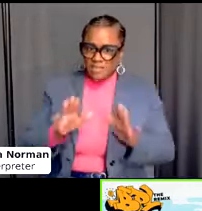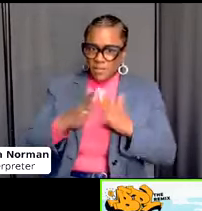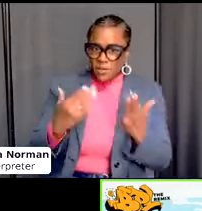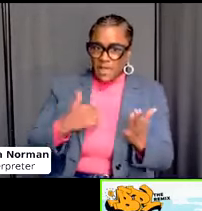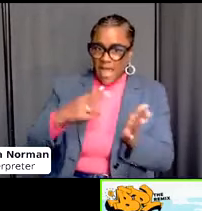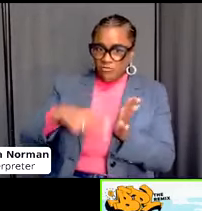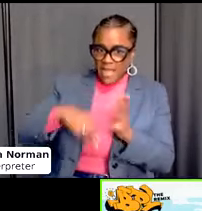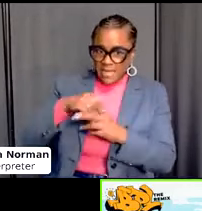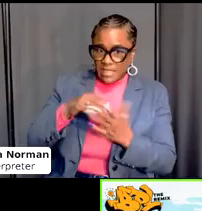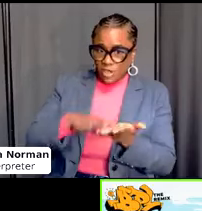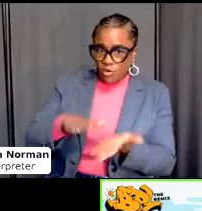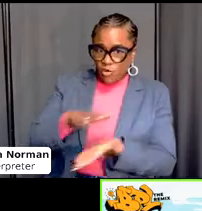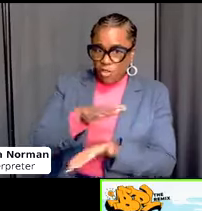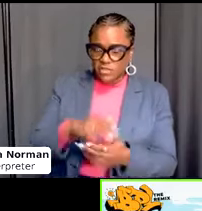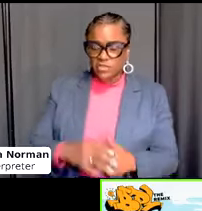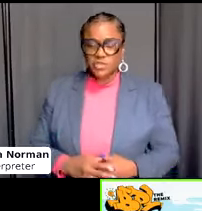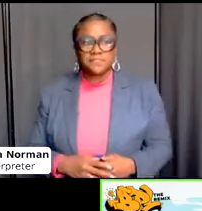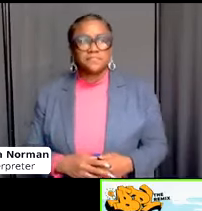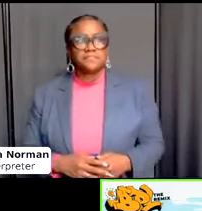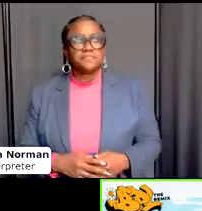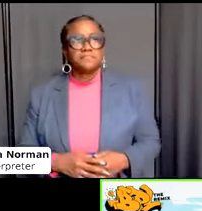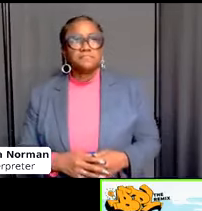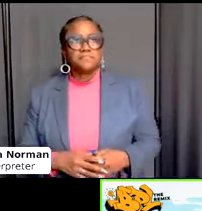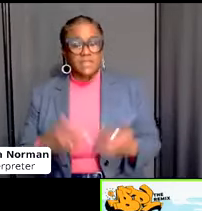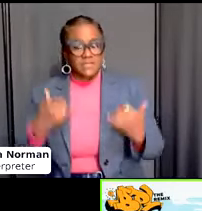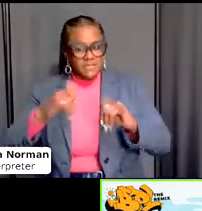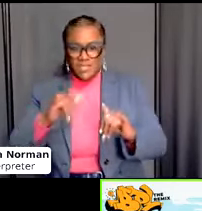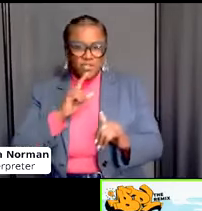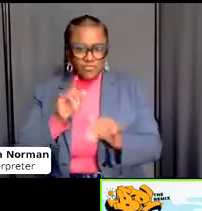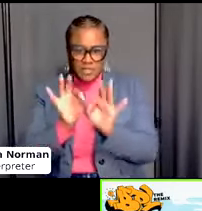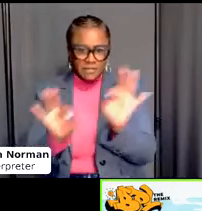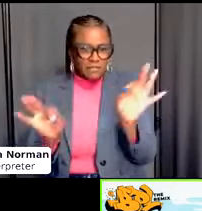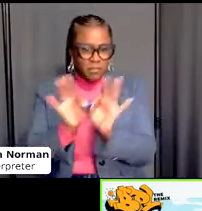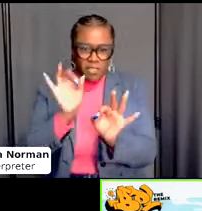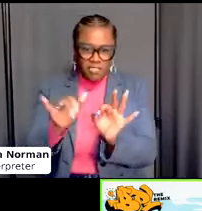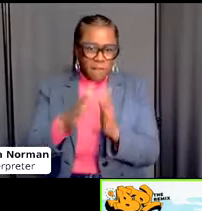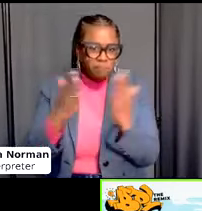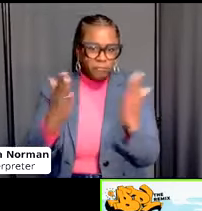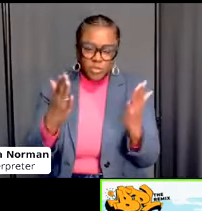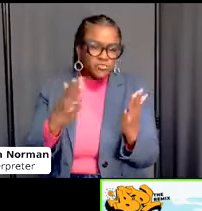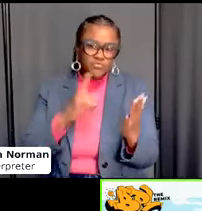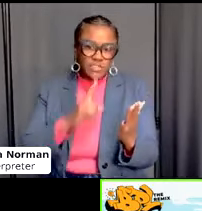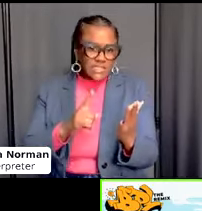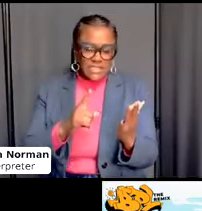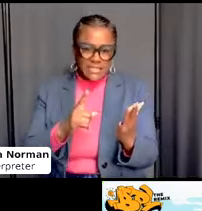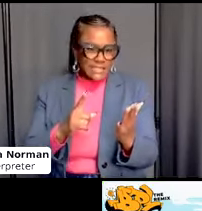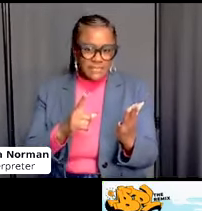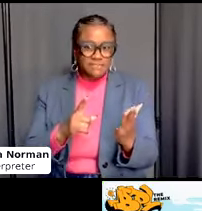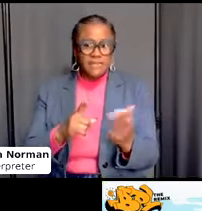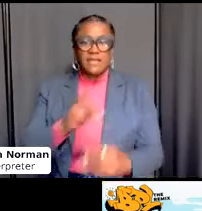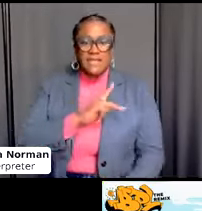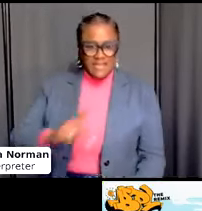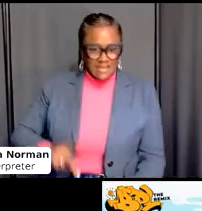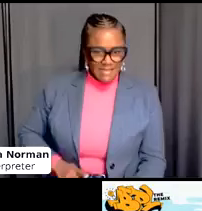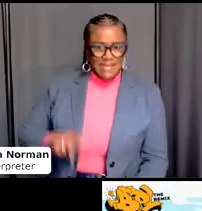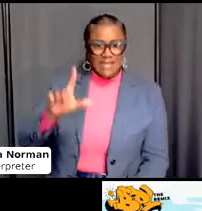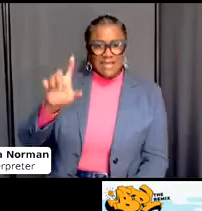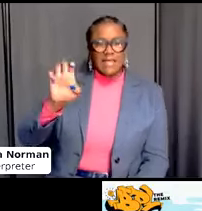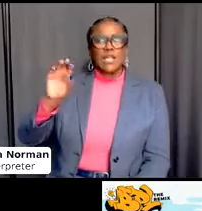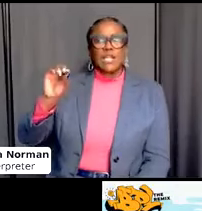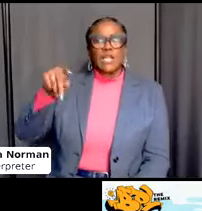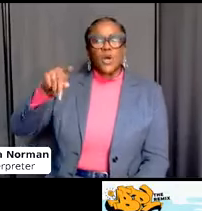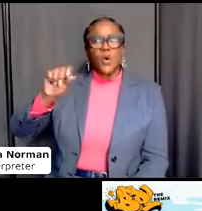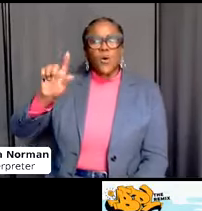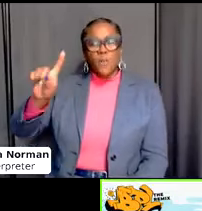in college, and it's still poignant today. It's called King Leopold's Ghost. It